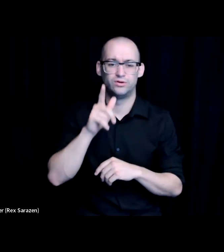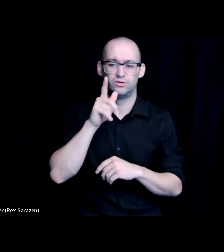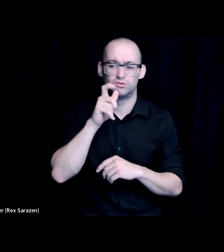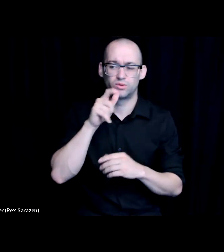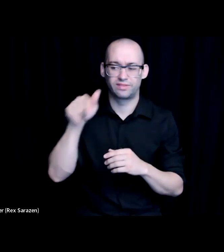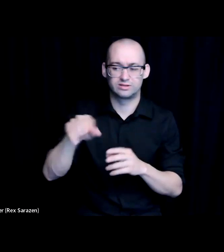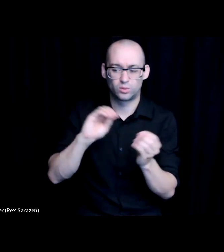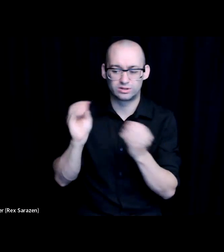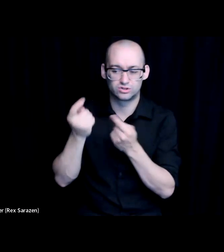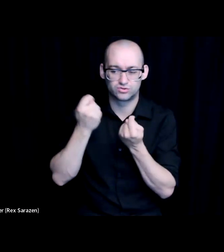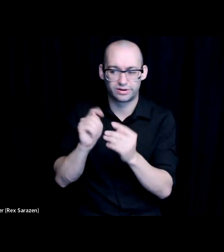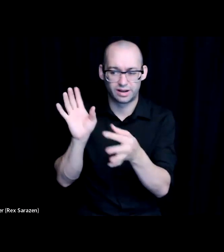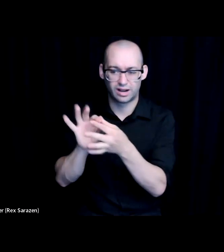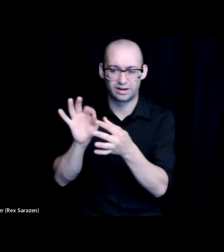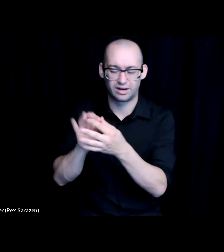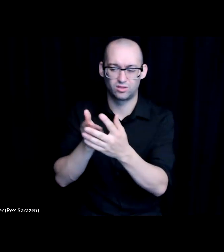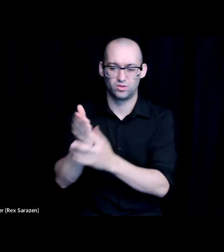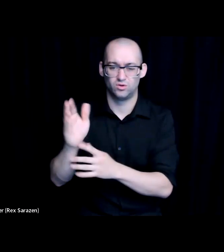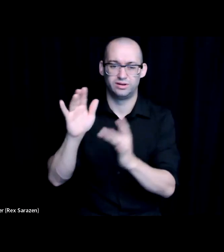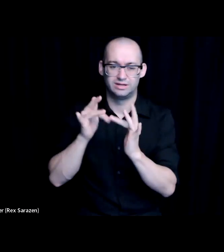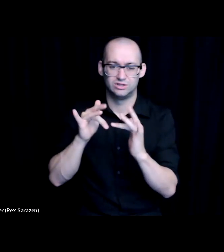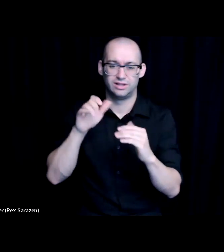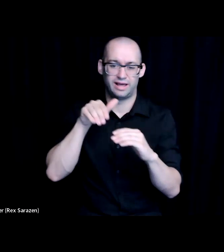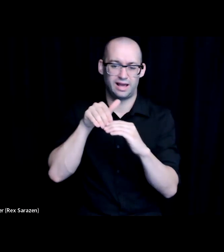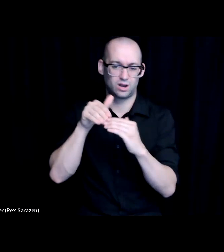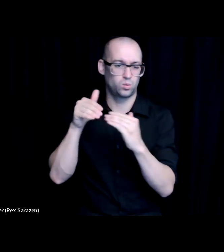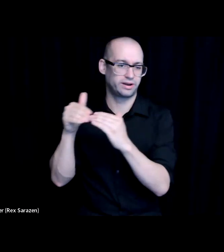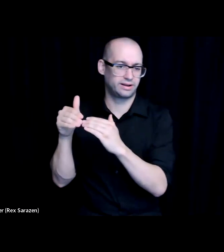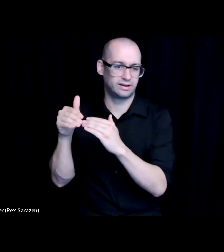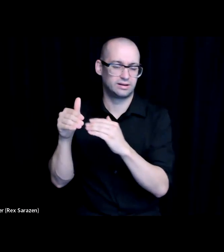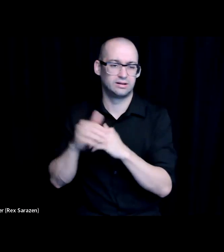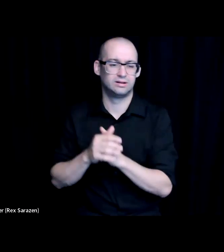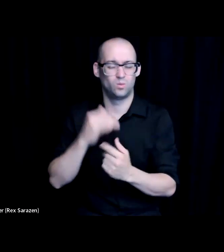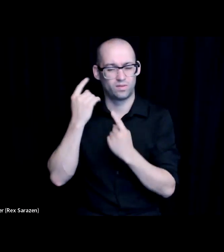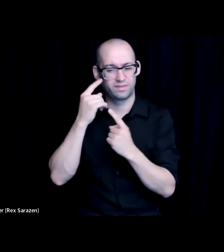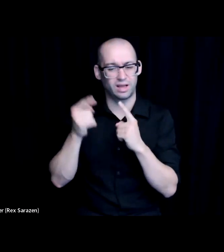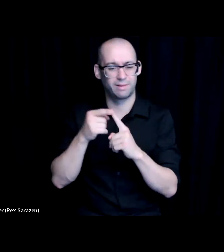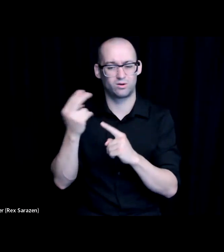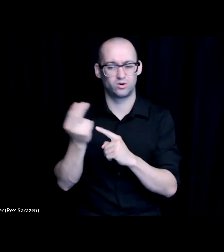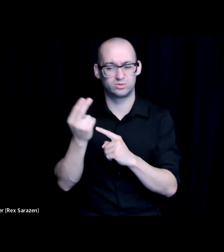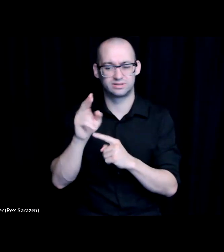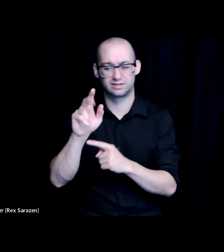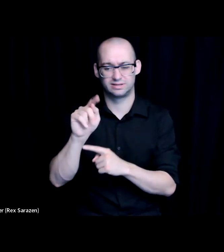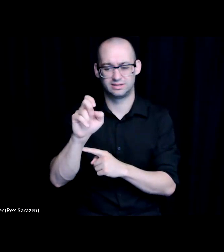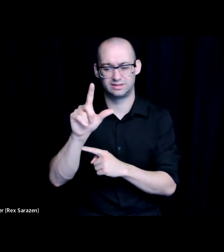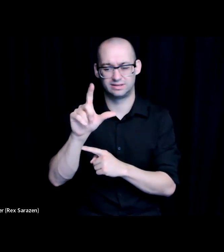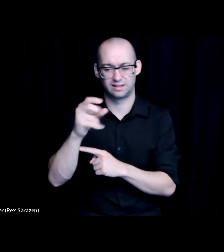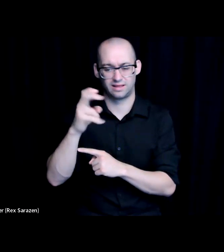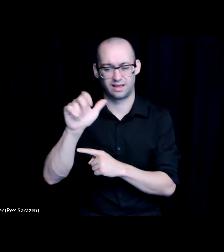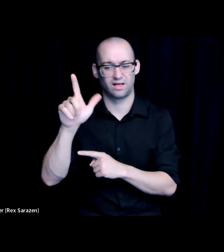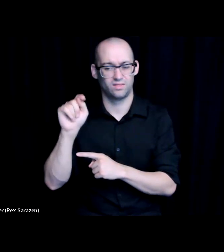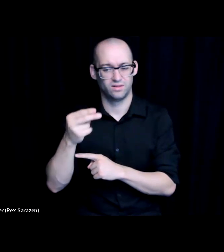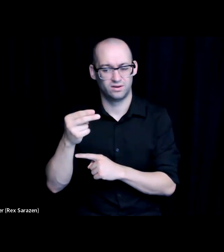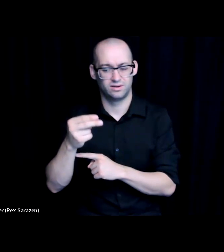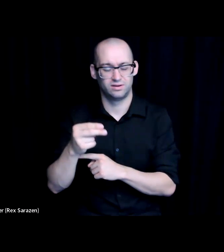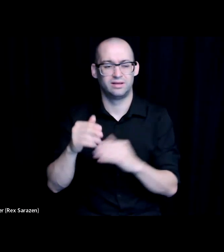through digital equity. So when we think about using telehealth to sort of level the playing field,